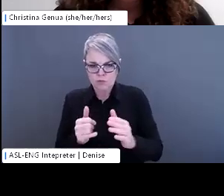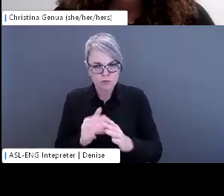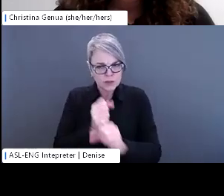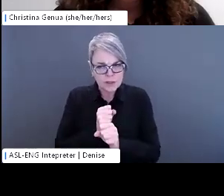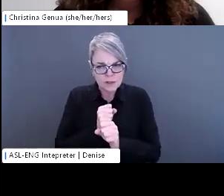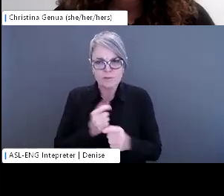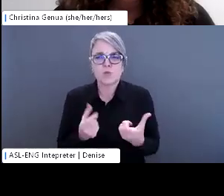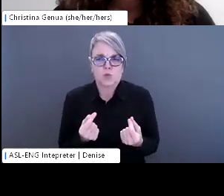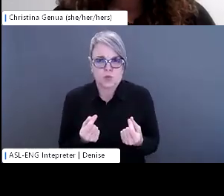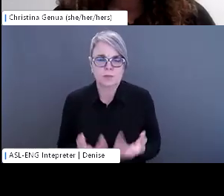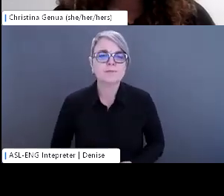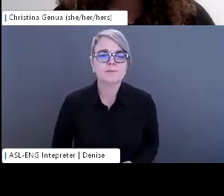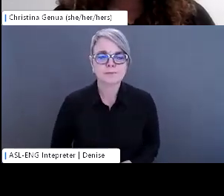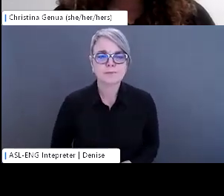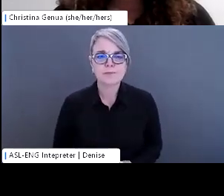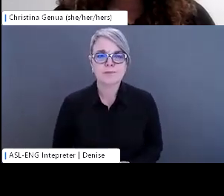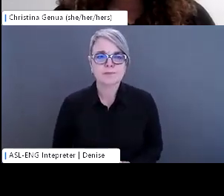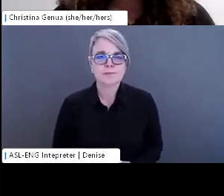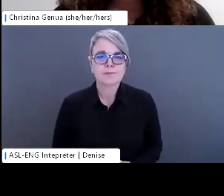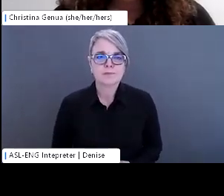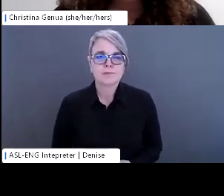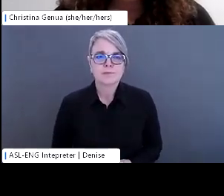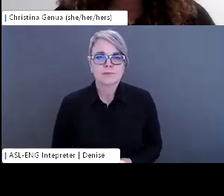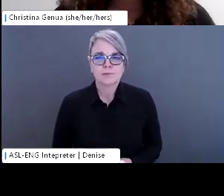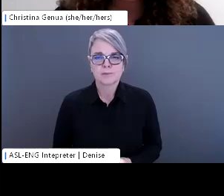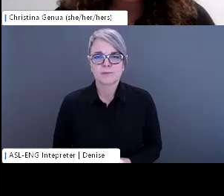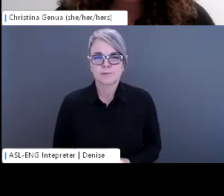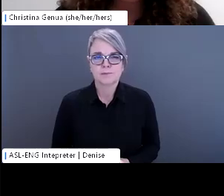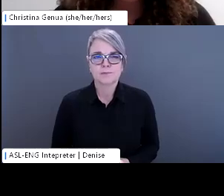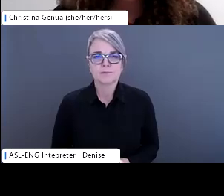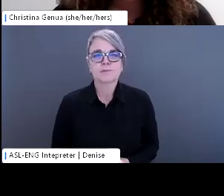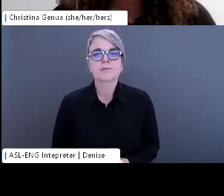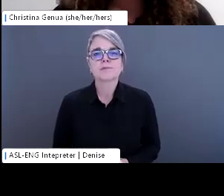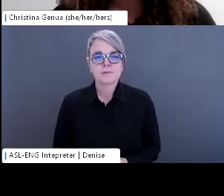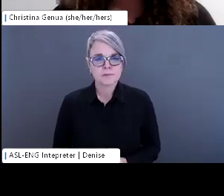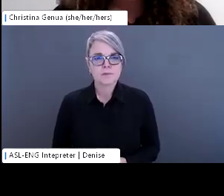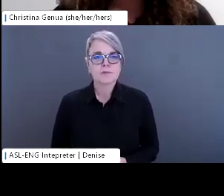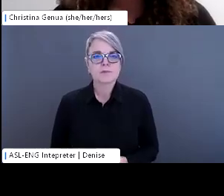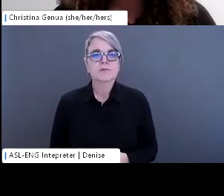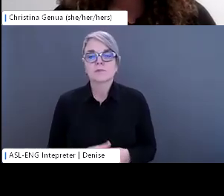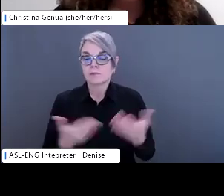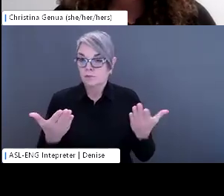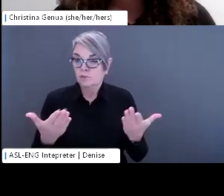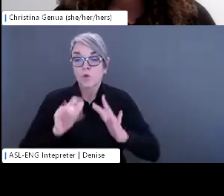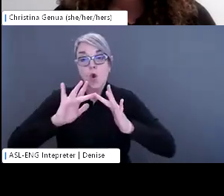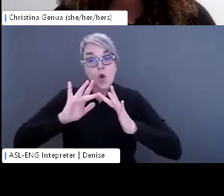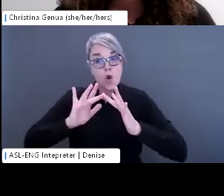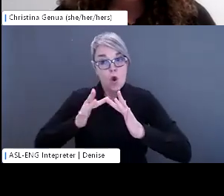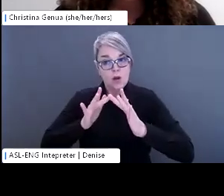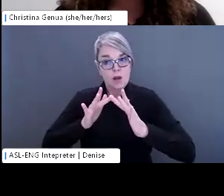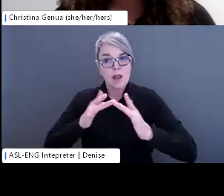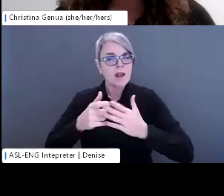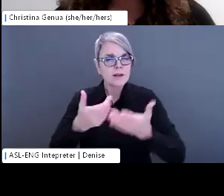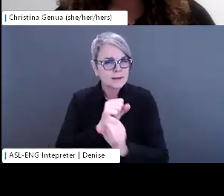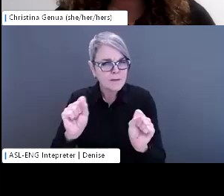Okay. Um, so ways to use online banking safely. Only use your bank's website or app for online